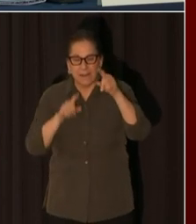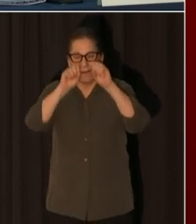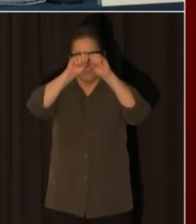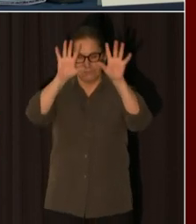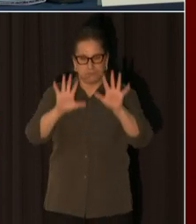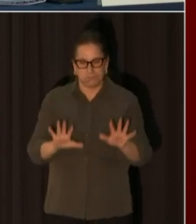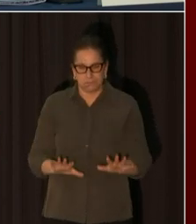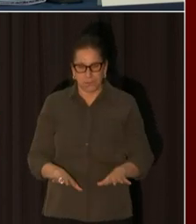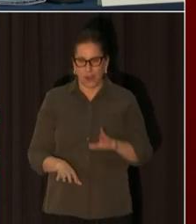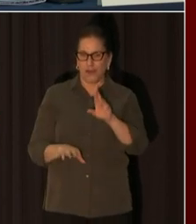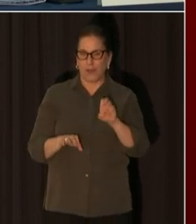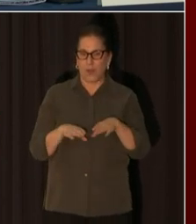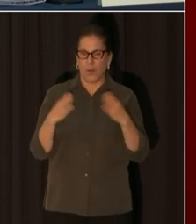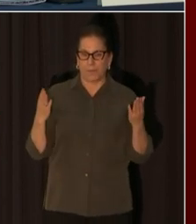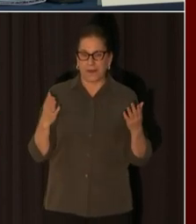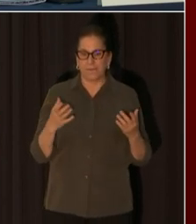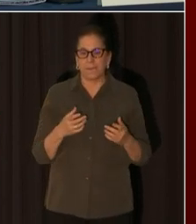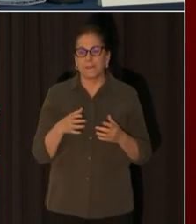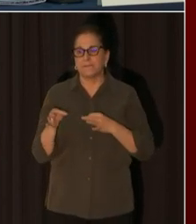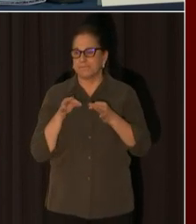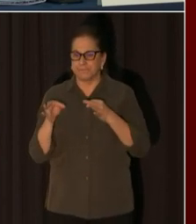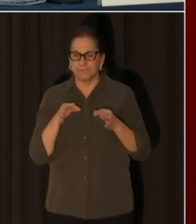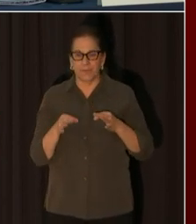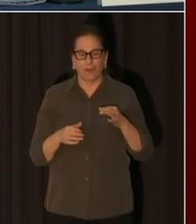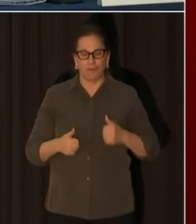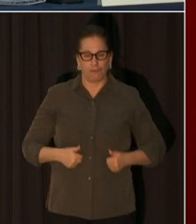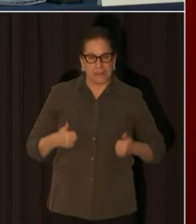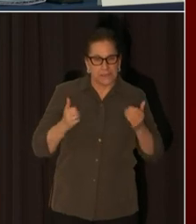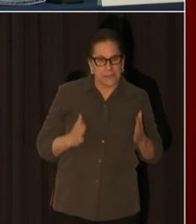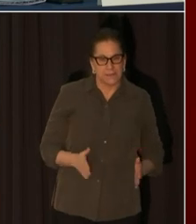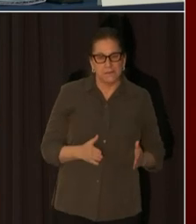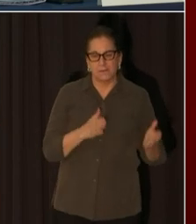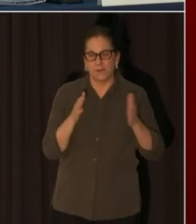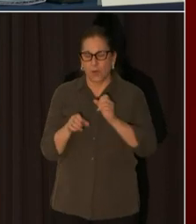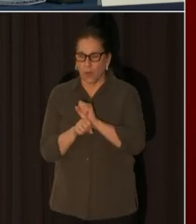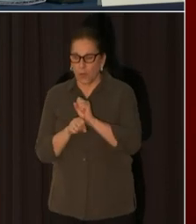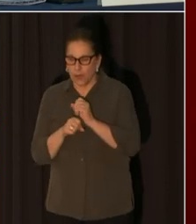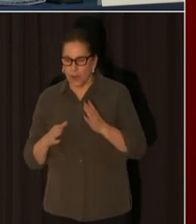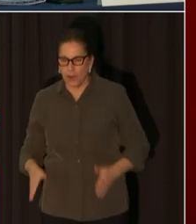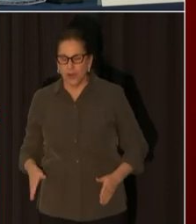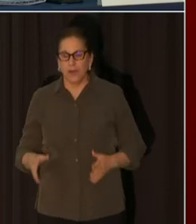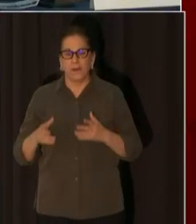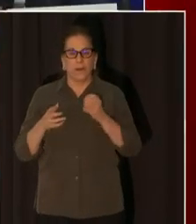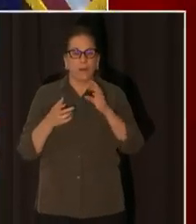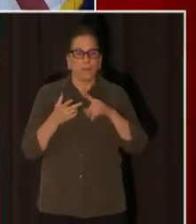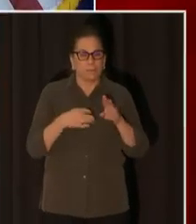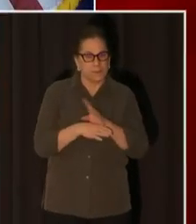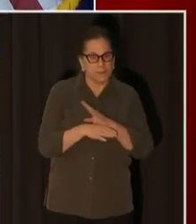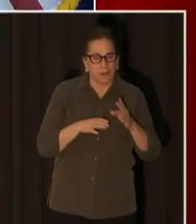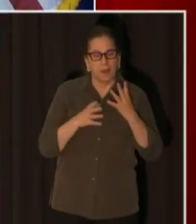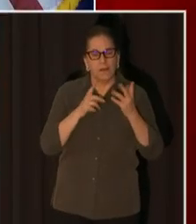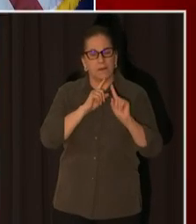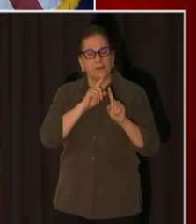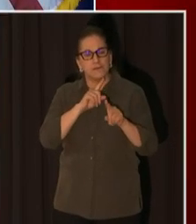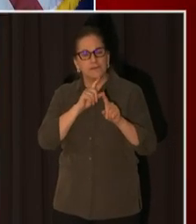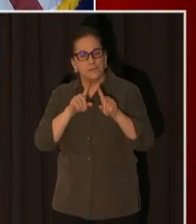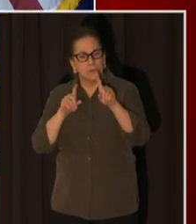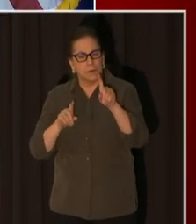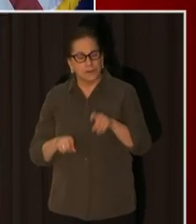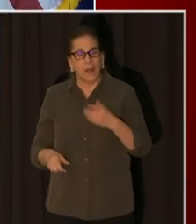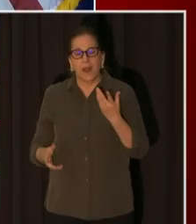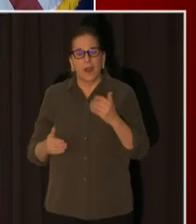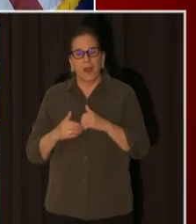and employers to fill out and give us the information about how the coronavirus has impacted their lives, their